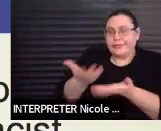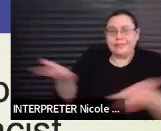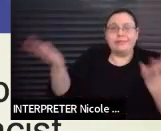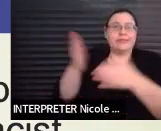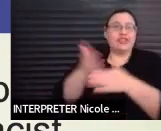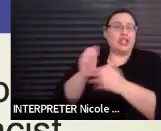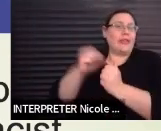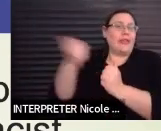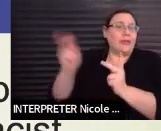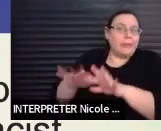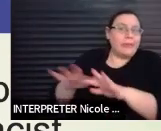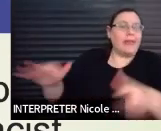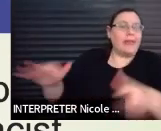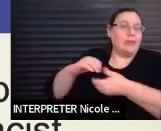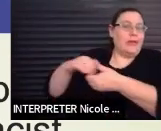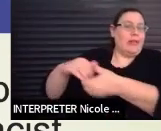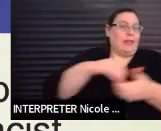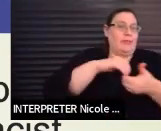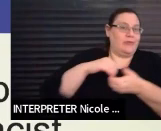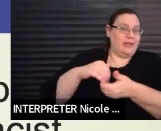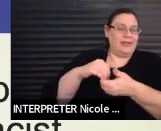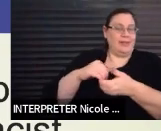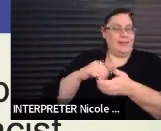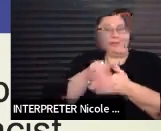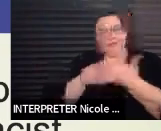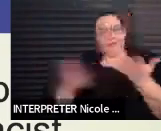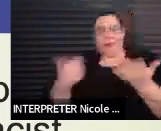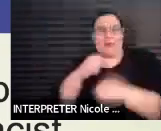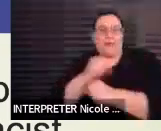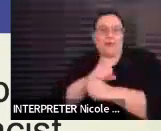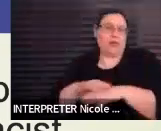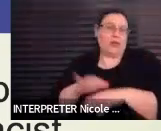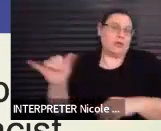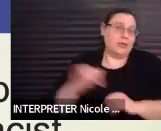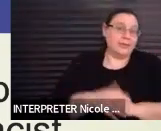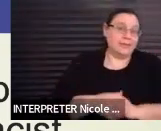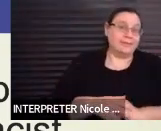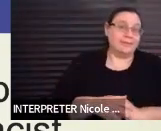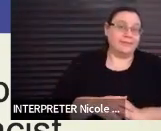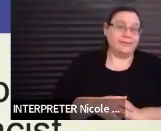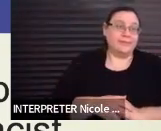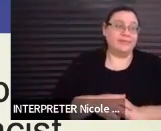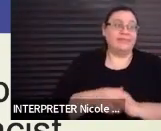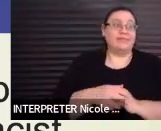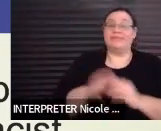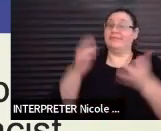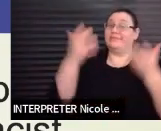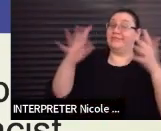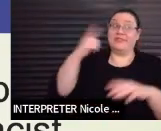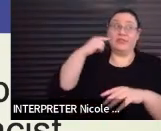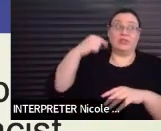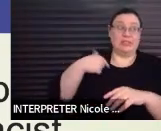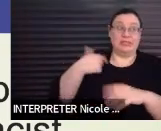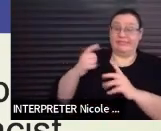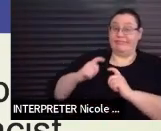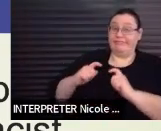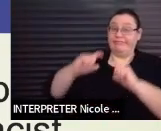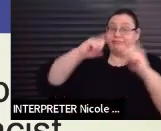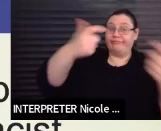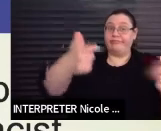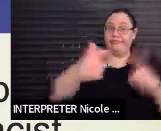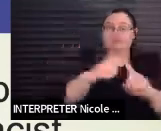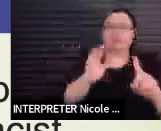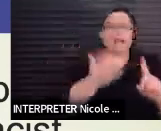to collaborate on some of the things that we've been working on as well. And that's what I have for this one. So I'll hand it off to I